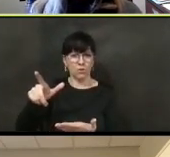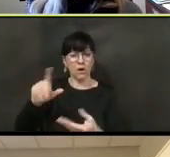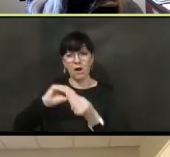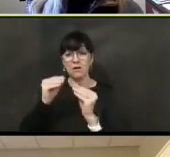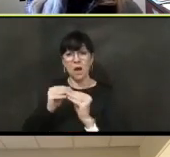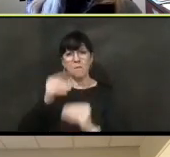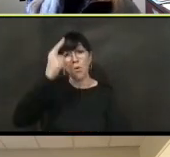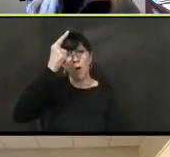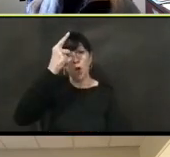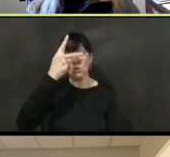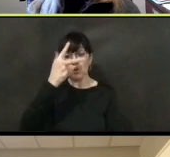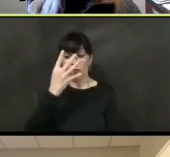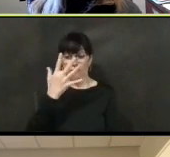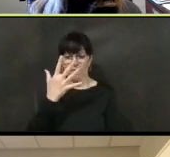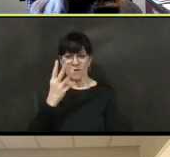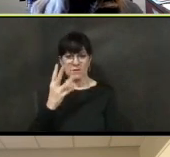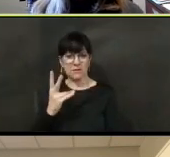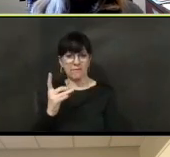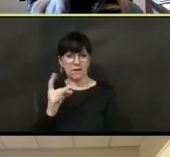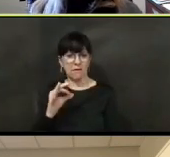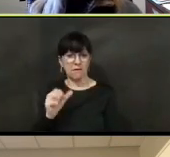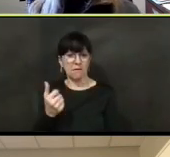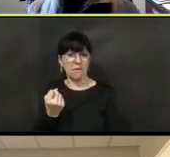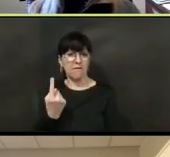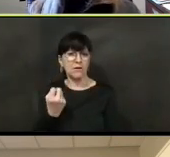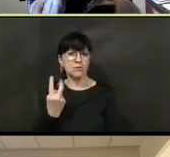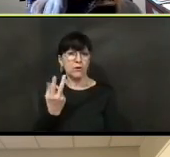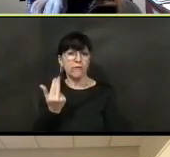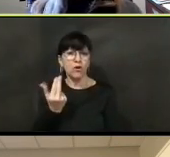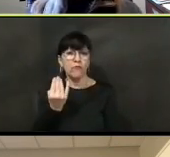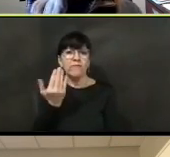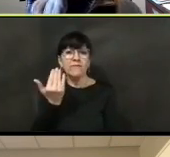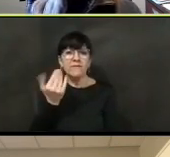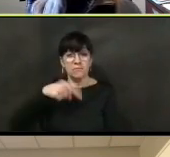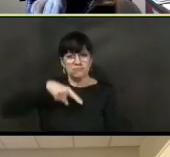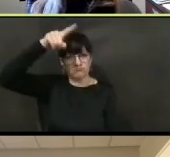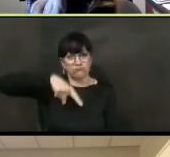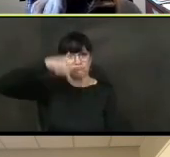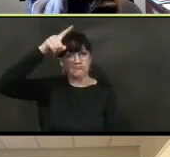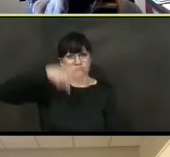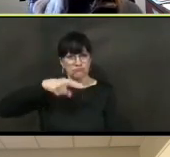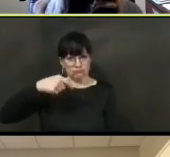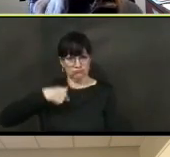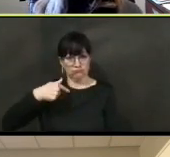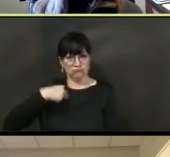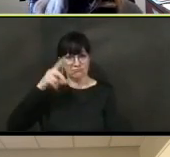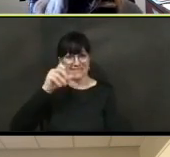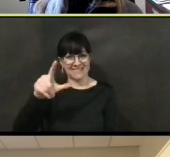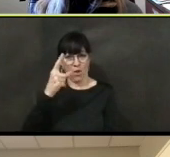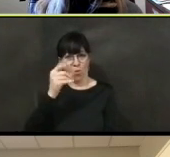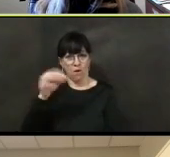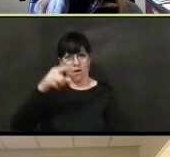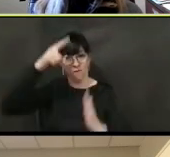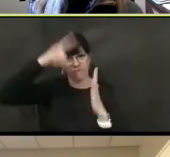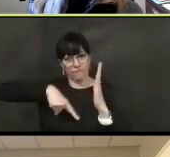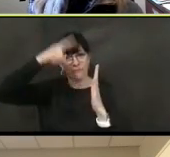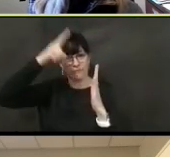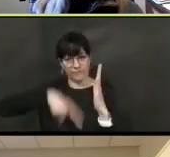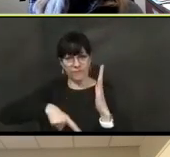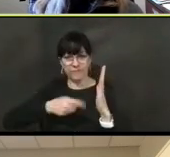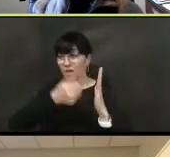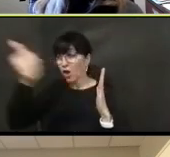testing. And that really is due to the collaborative approach that we've been able to take with hospitals across the state